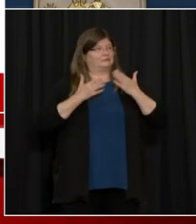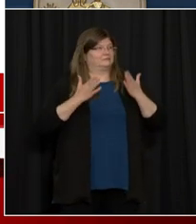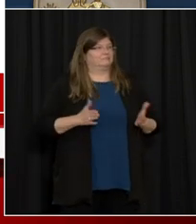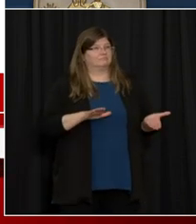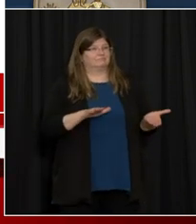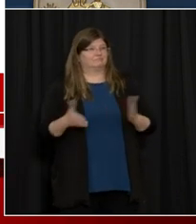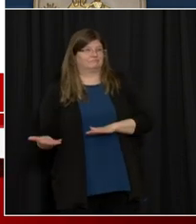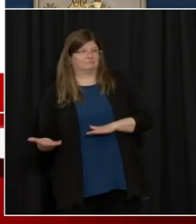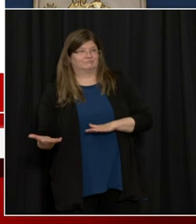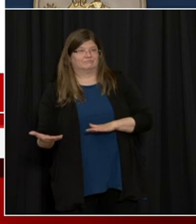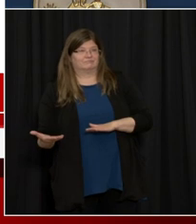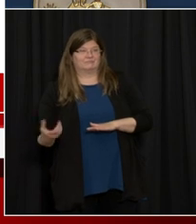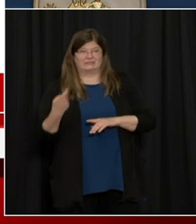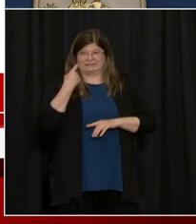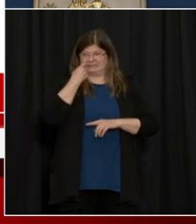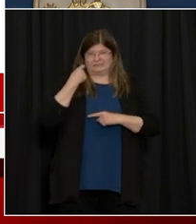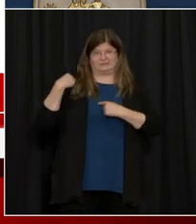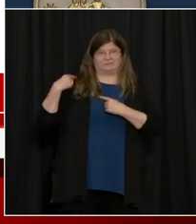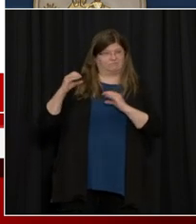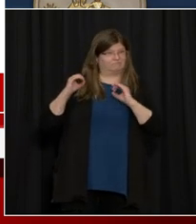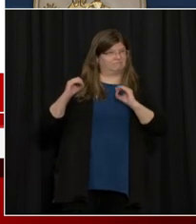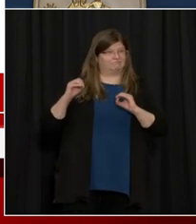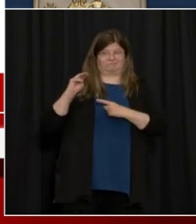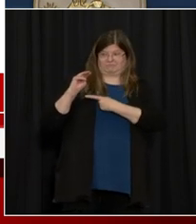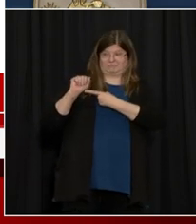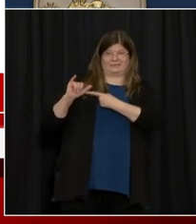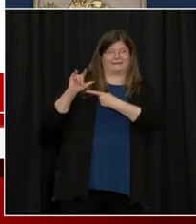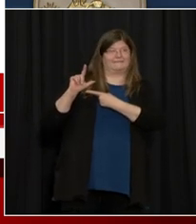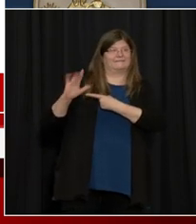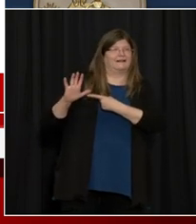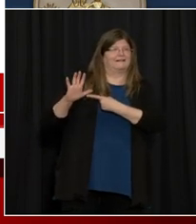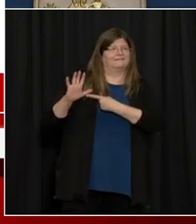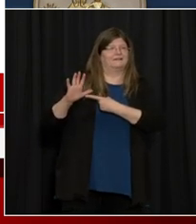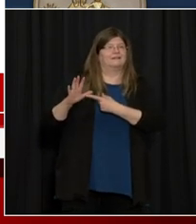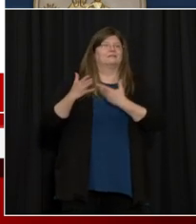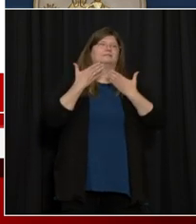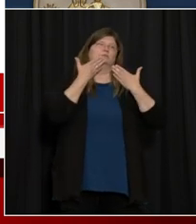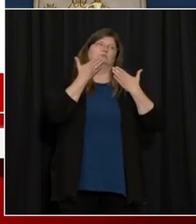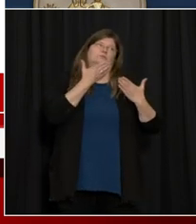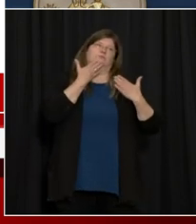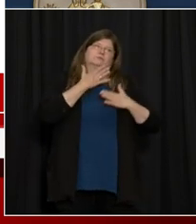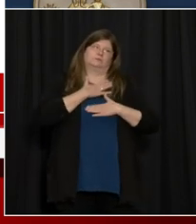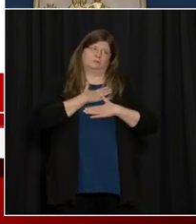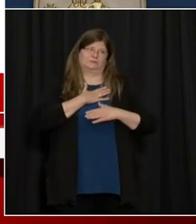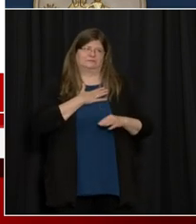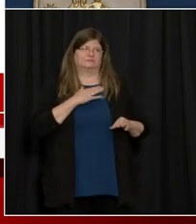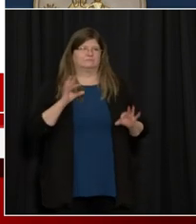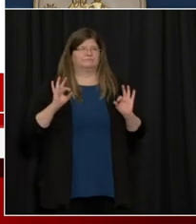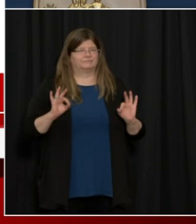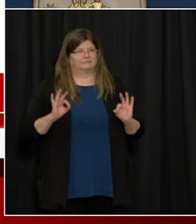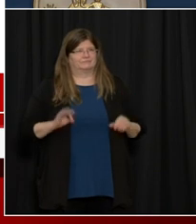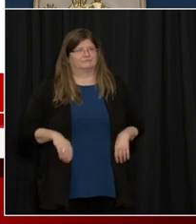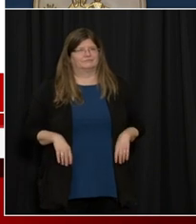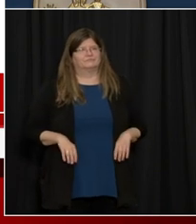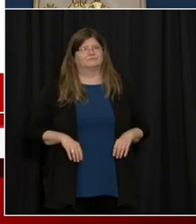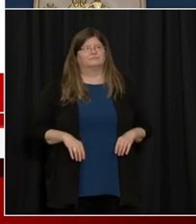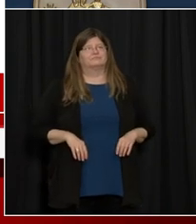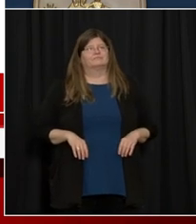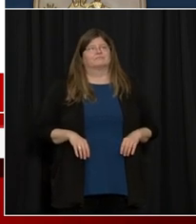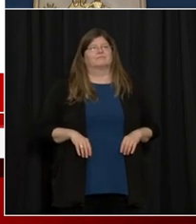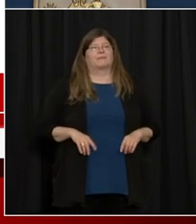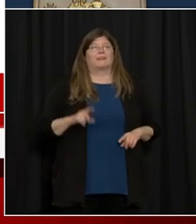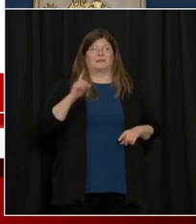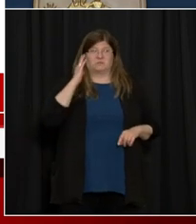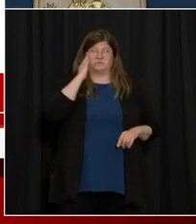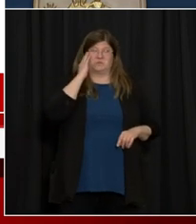COVID on May 25th. It's just a good thing. Thank you for that. So most of you